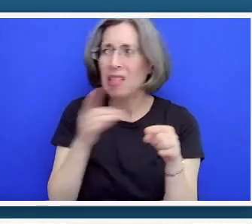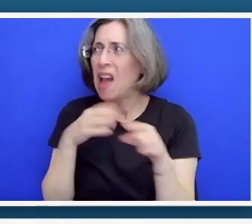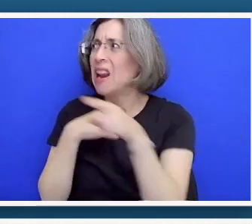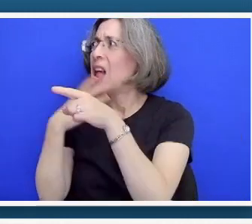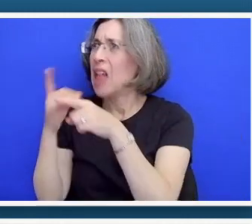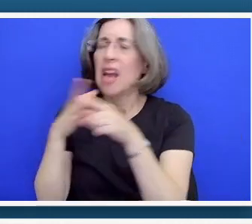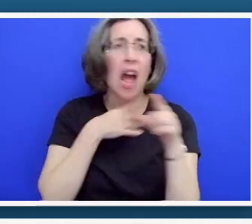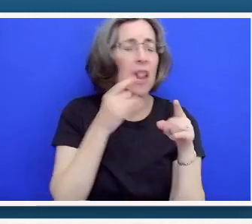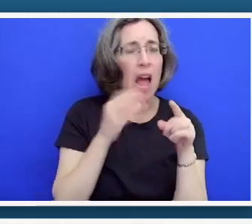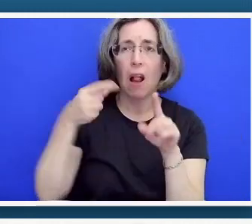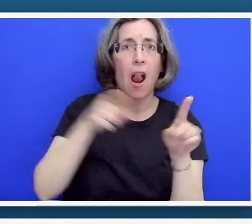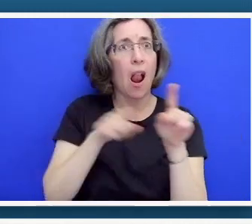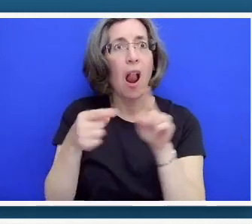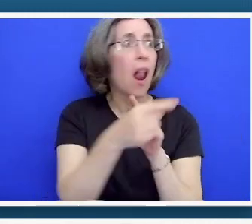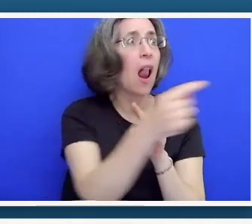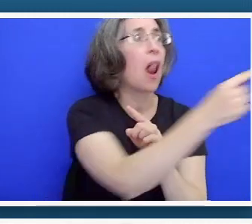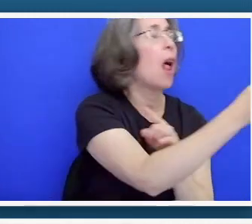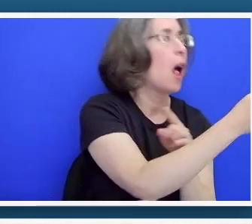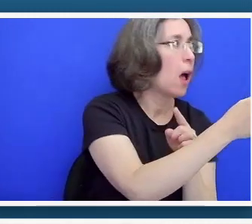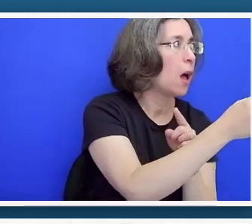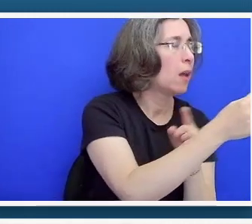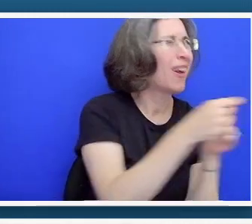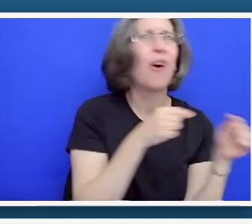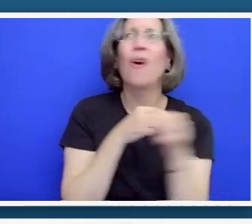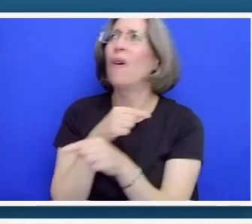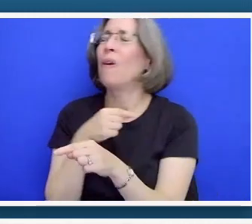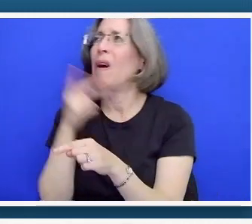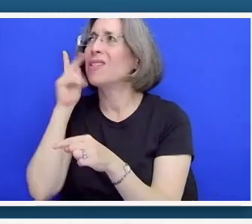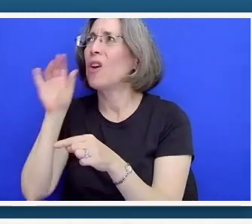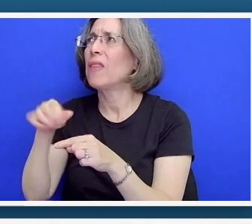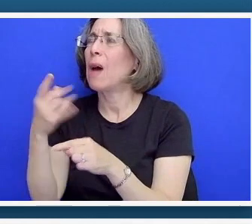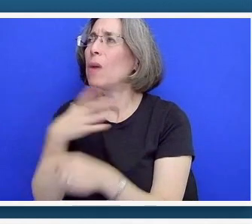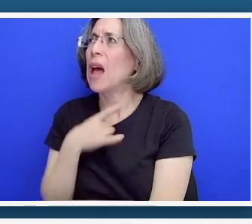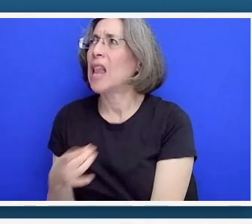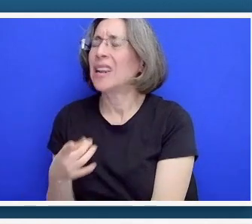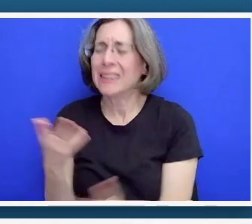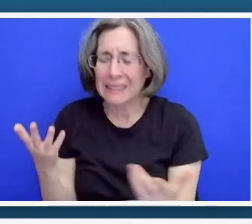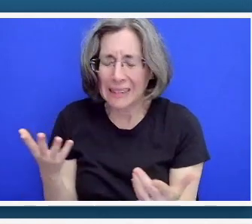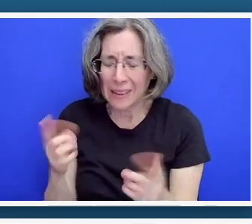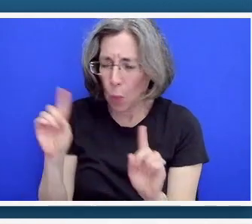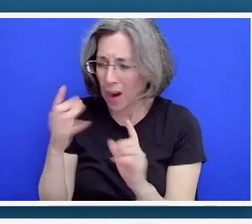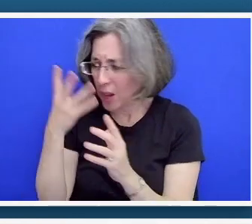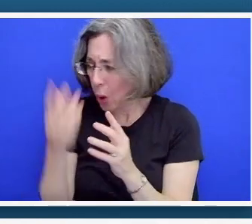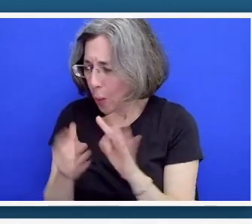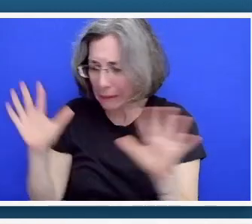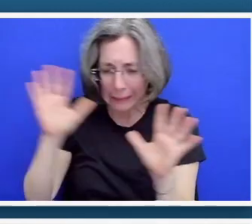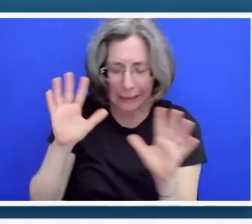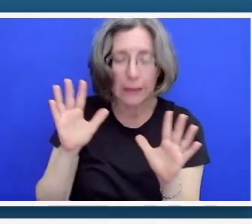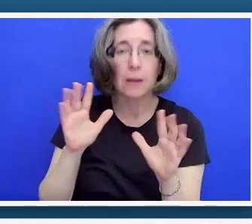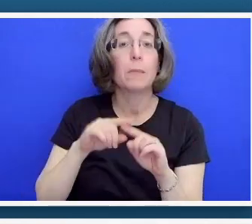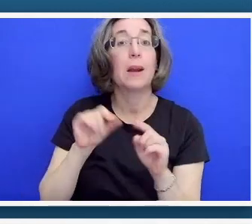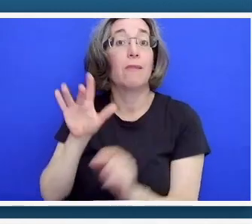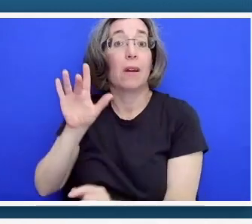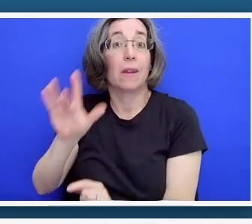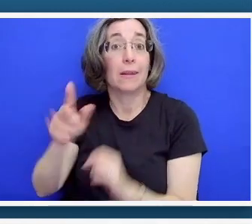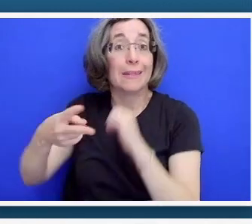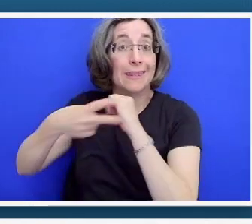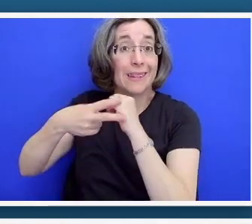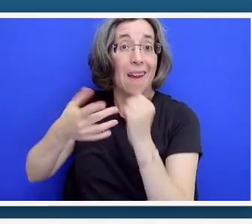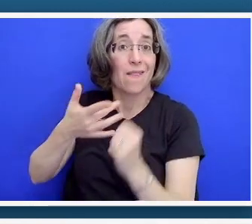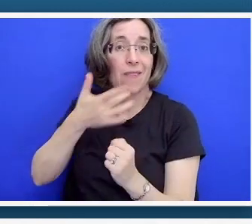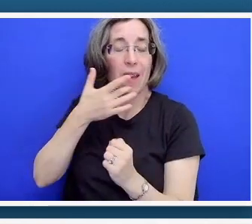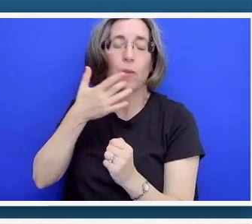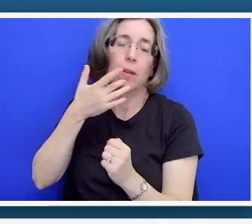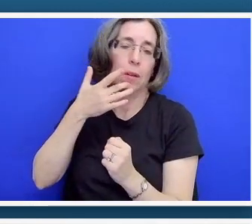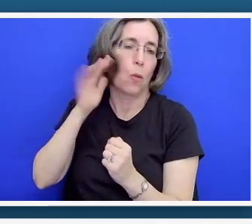to use now, it might take some time to figure that out. But if you favorite it, it's there. And you can see that I have favorited a